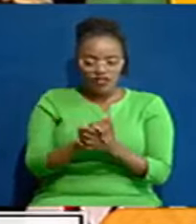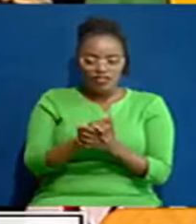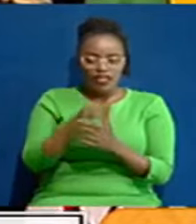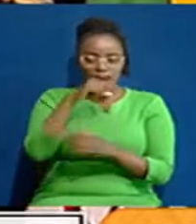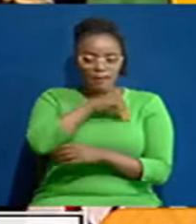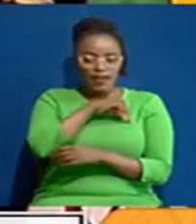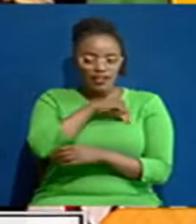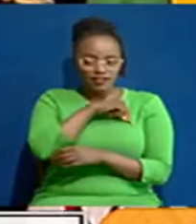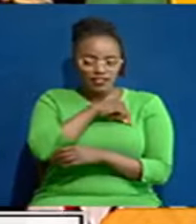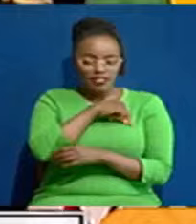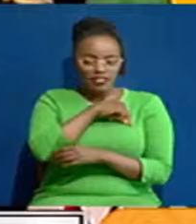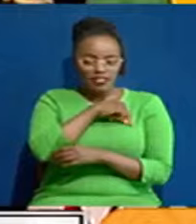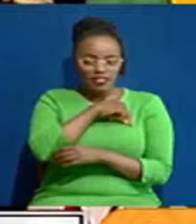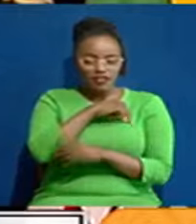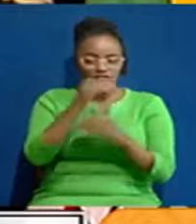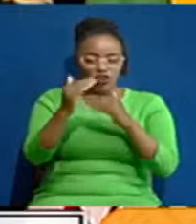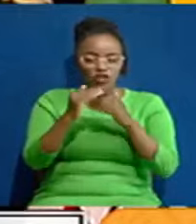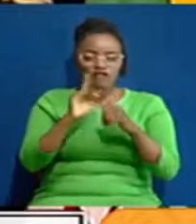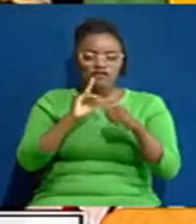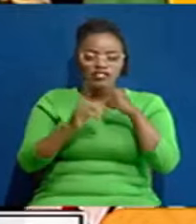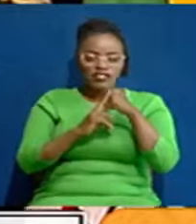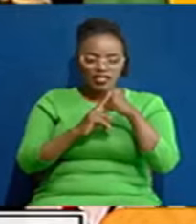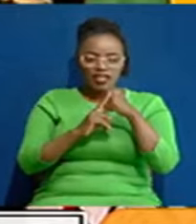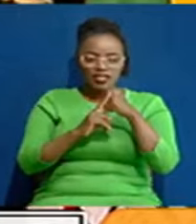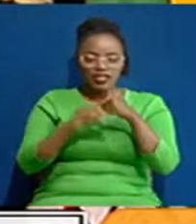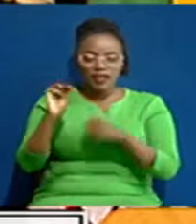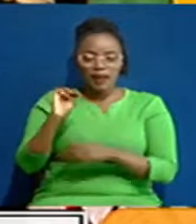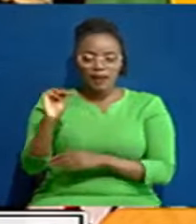benefits, for nearly 600 million.